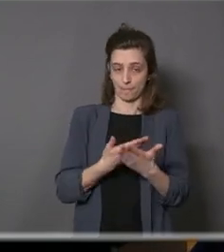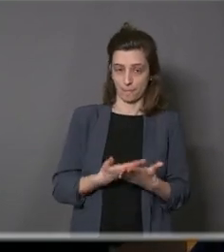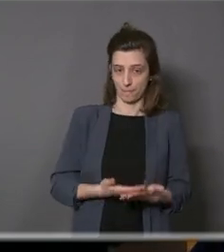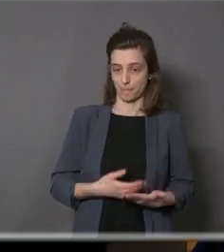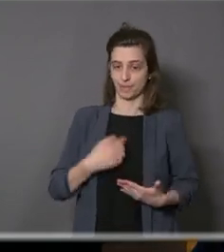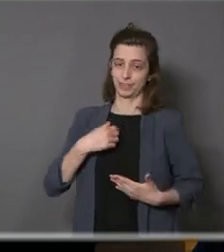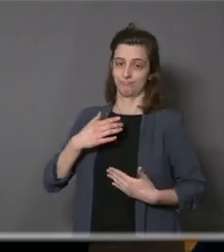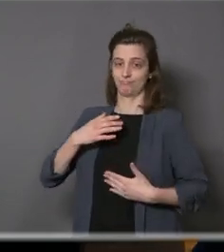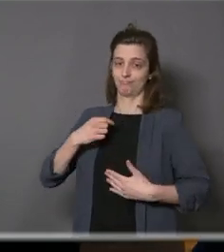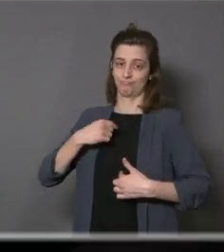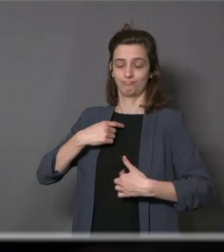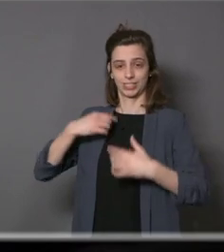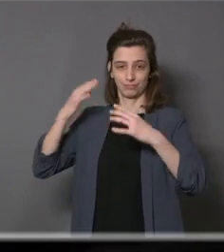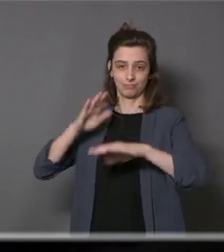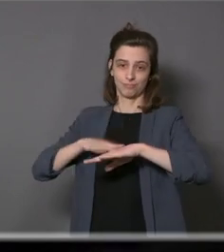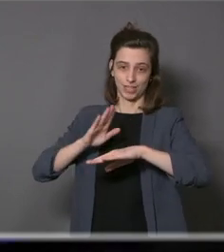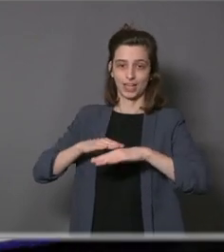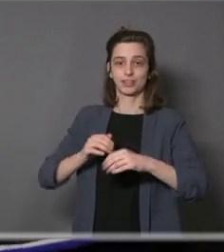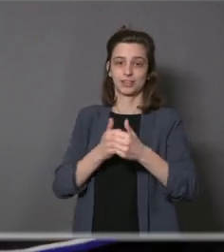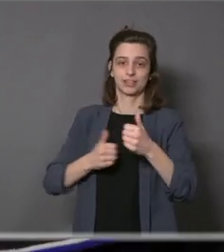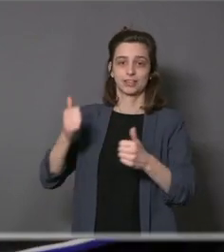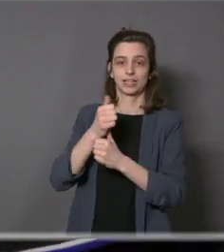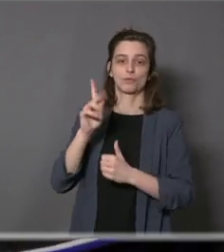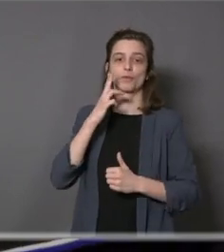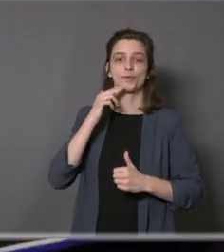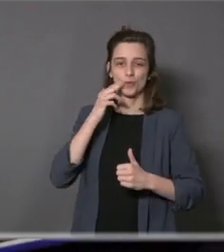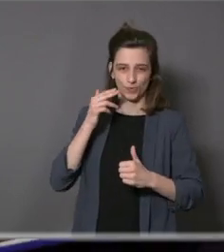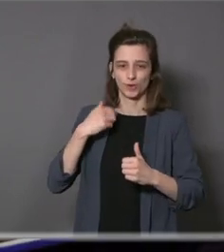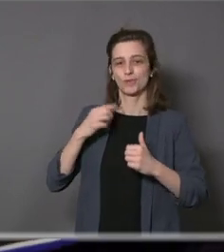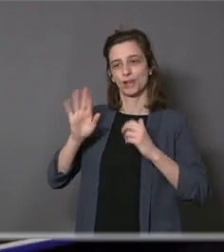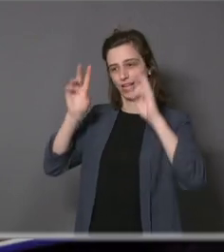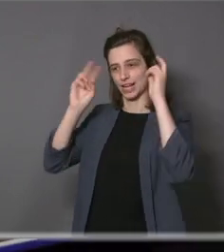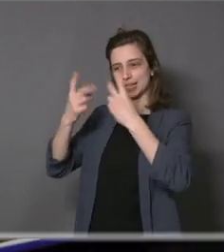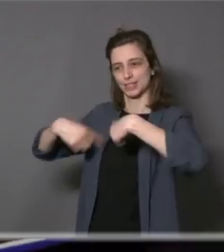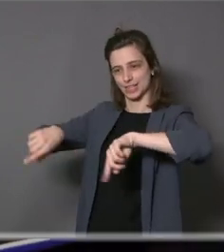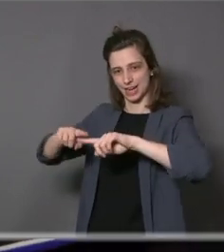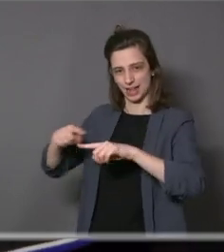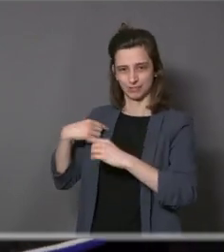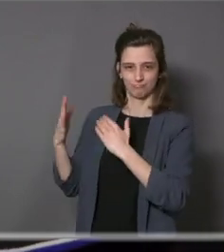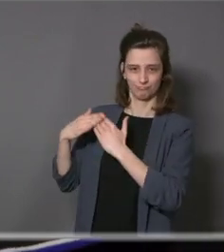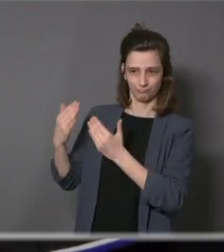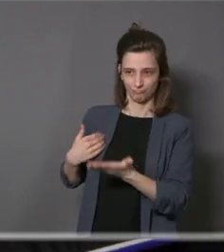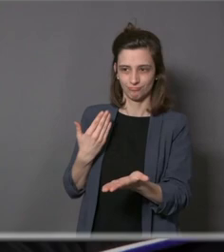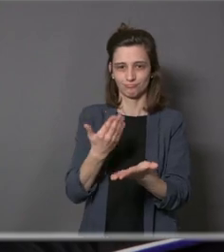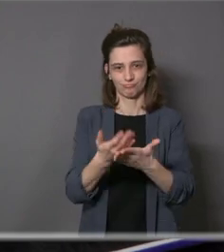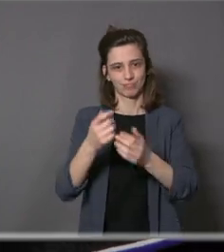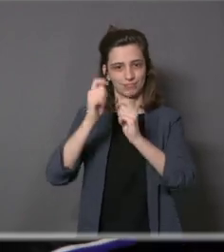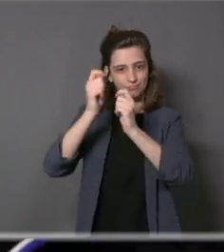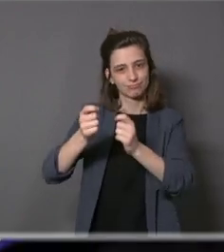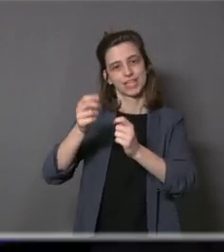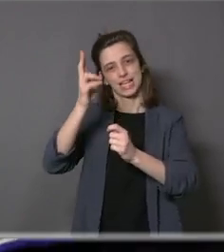recommendation of the Academic Council, the degree of Doctor Honoris Causa of this university. My